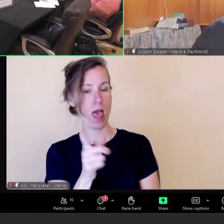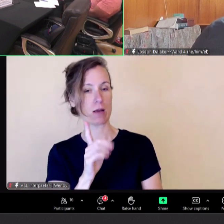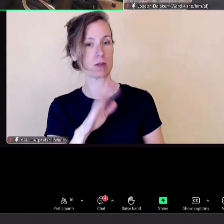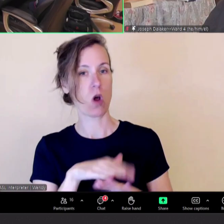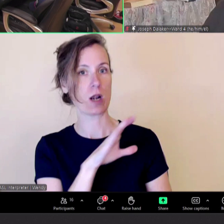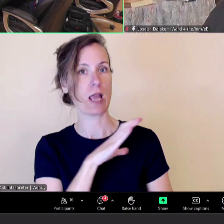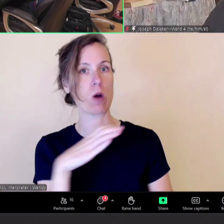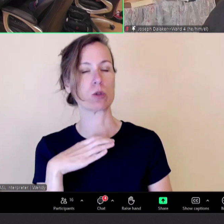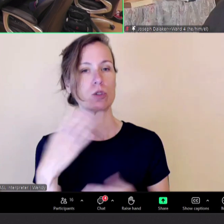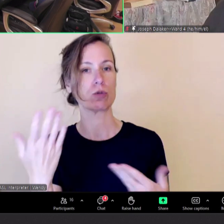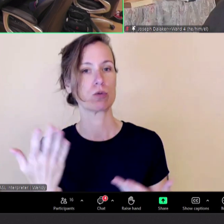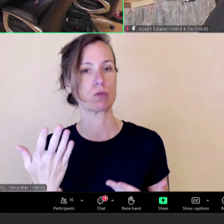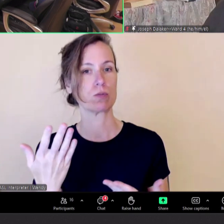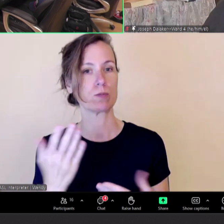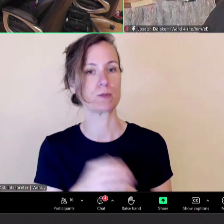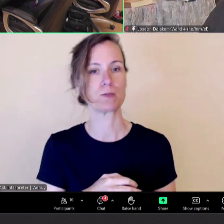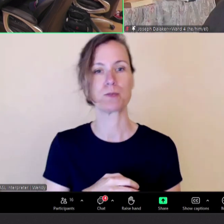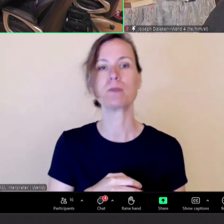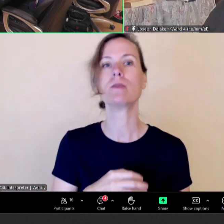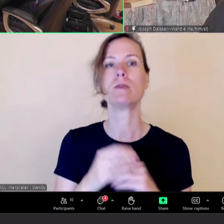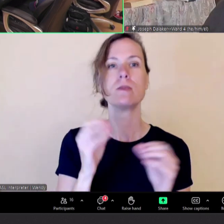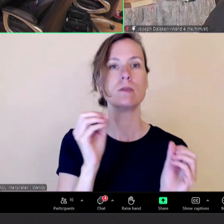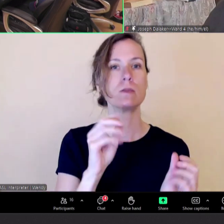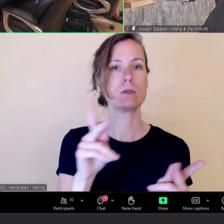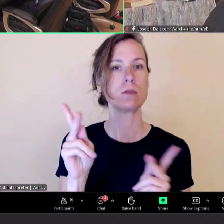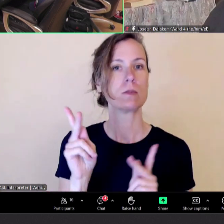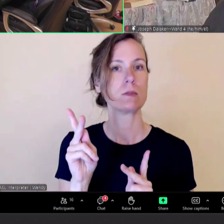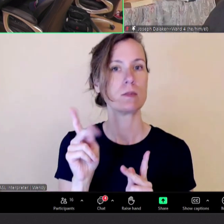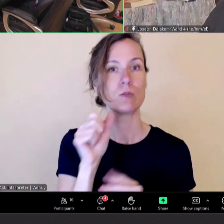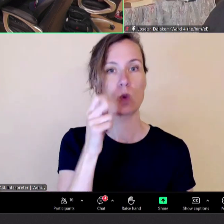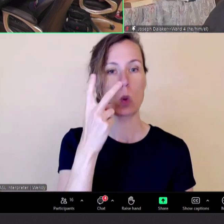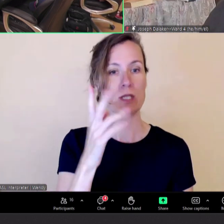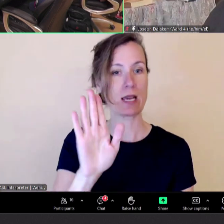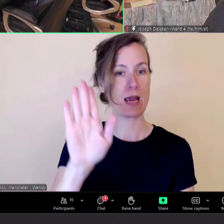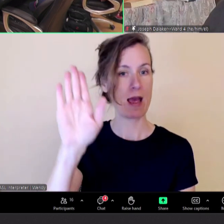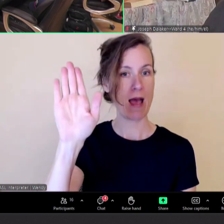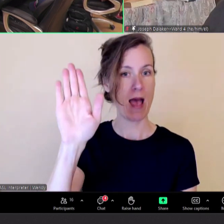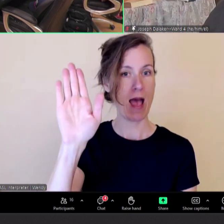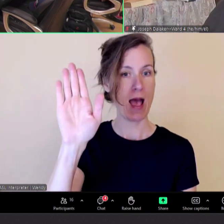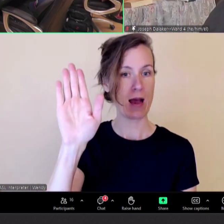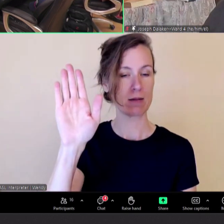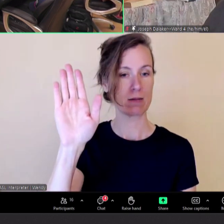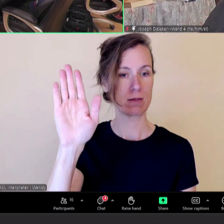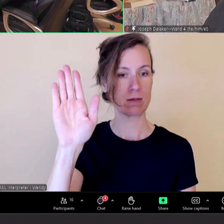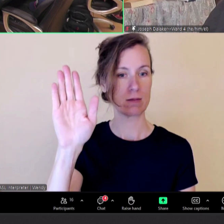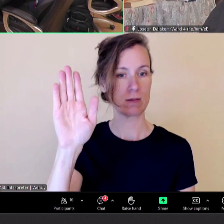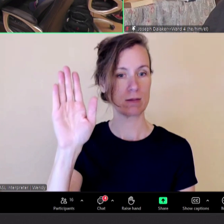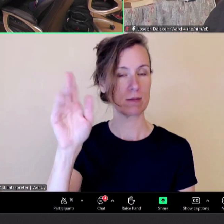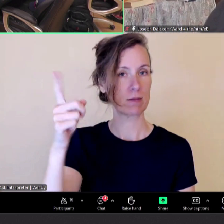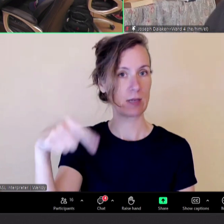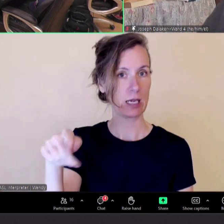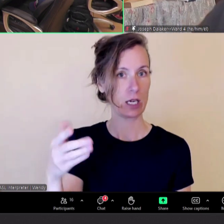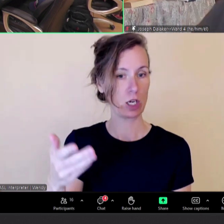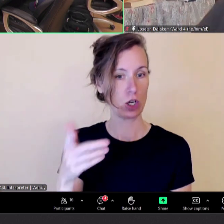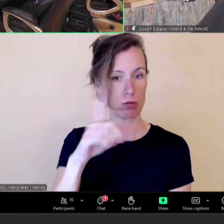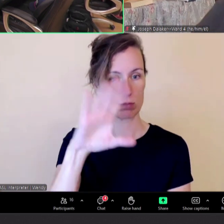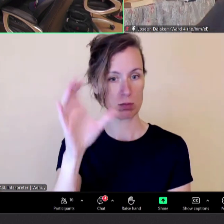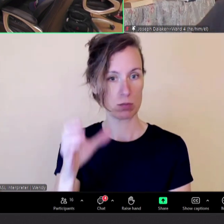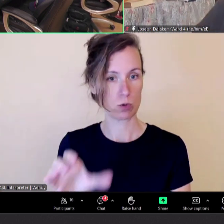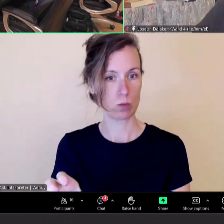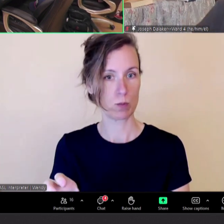No. All right. No, I don't see a hand raised in attendees. Anyone here in person? Any